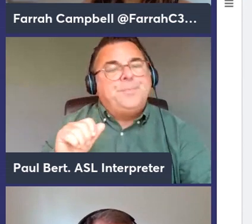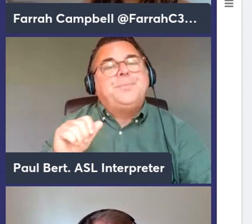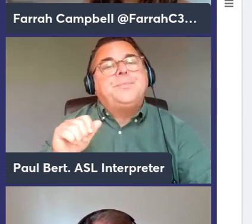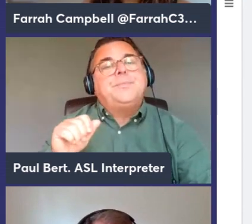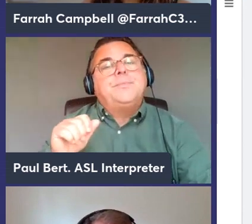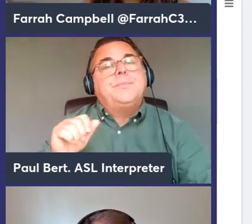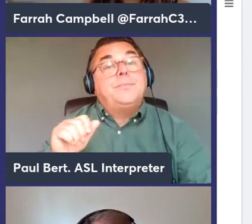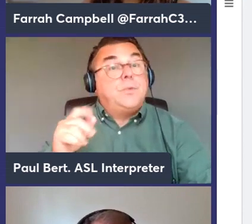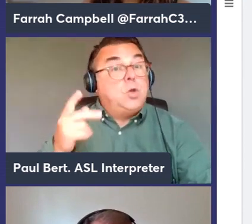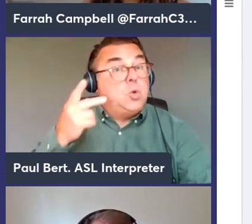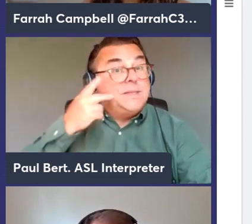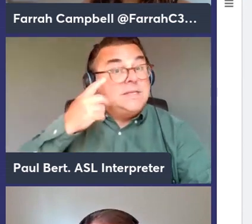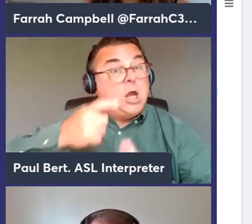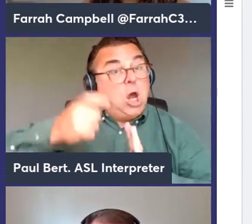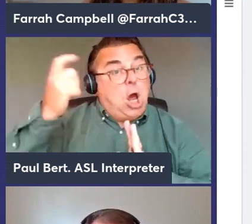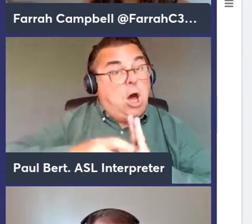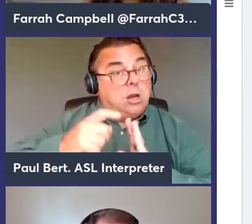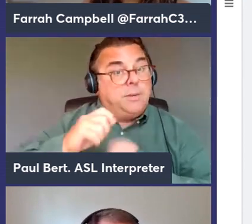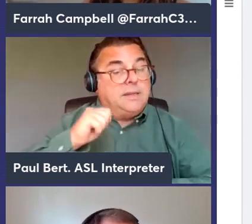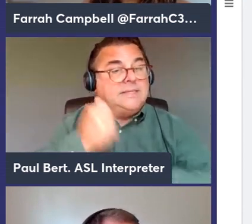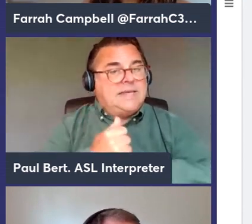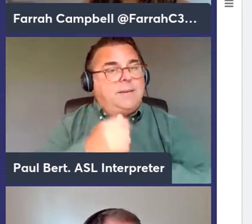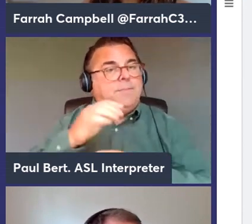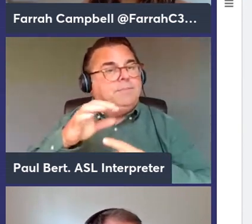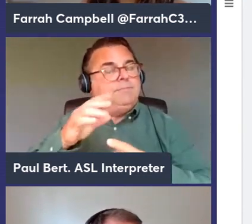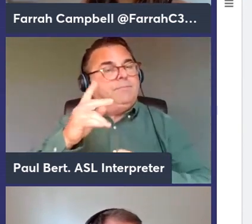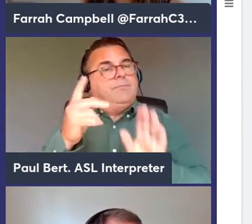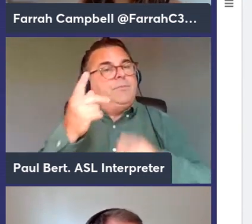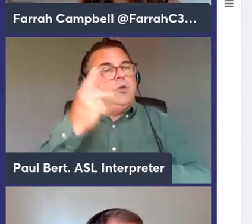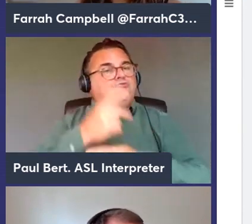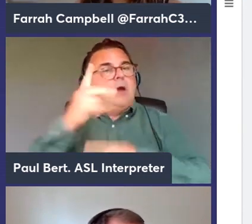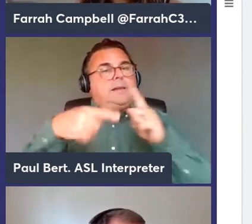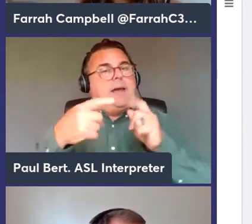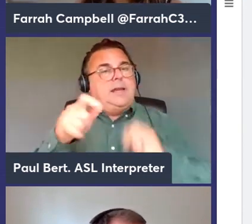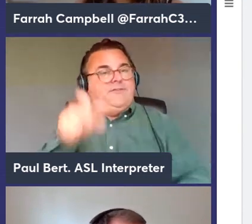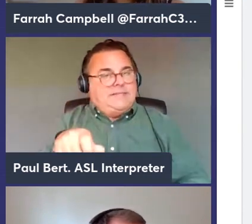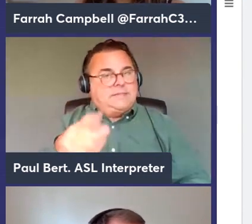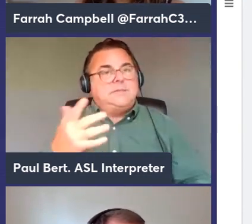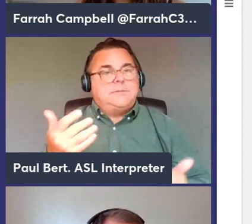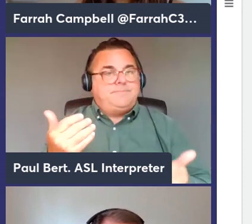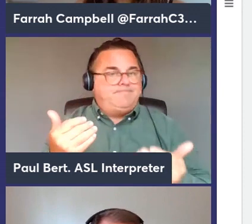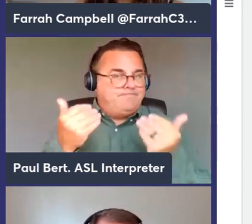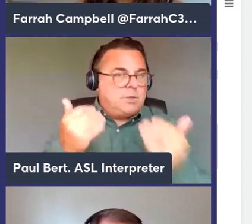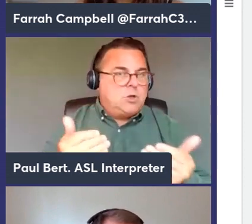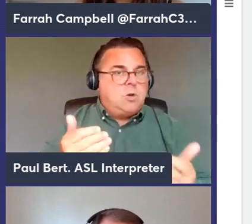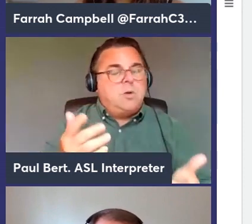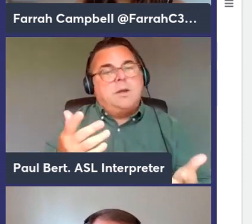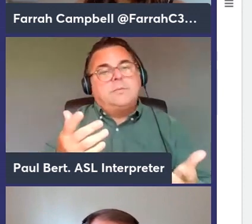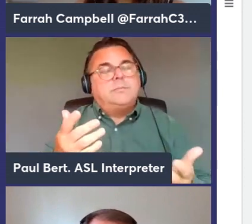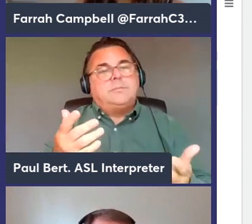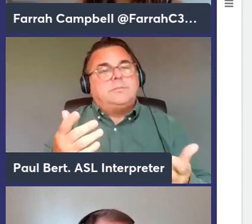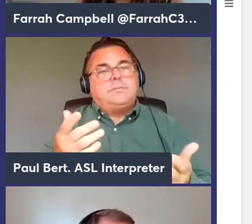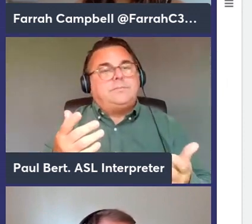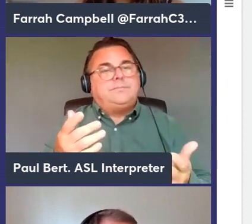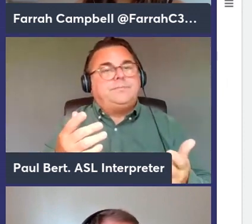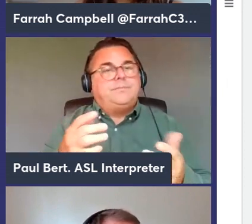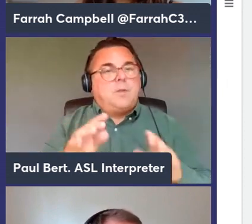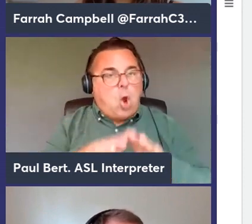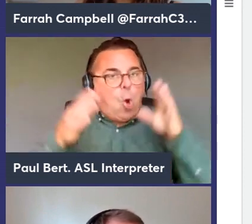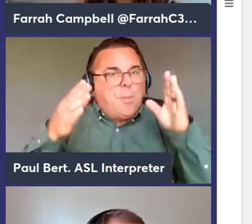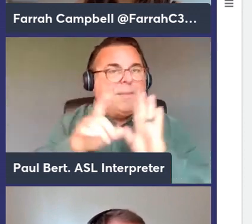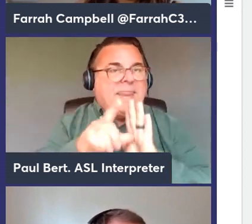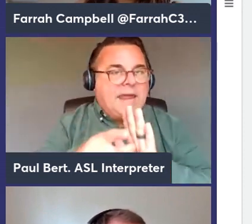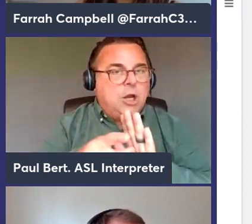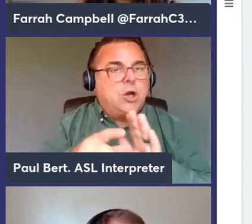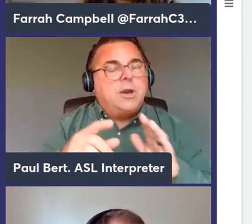you can see it automatically put the right instance type down on there. Yeah. I'm going to go ahead and just so I can get into it a little bit later.